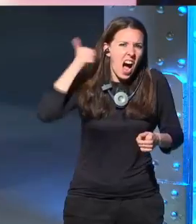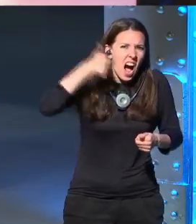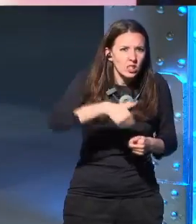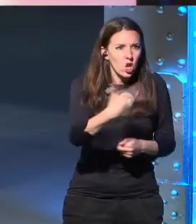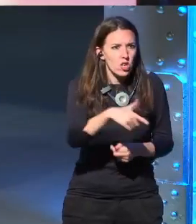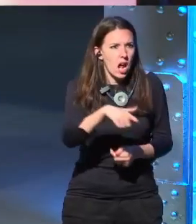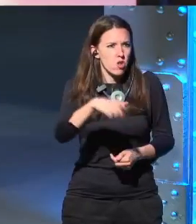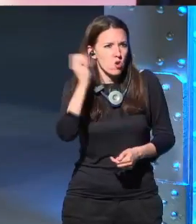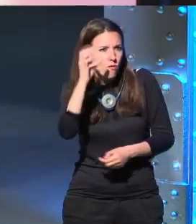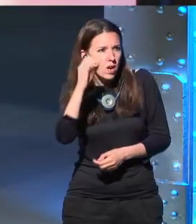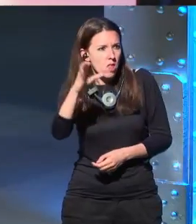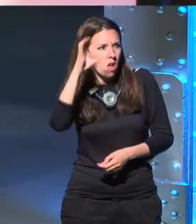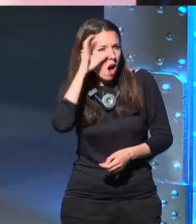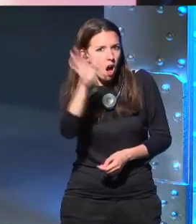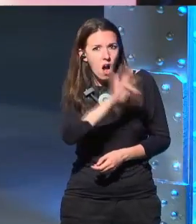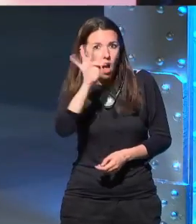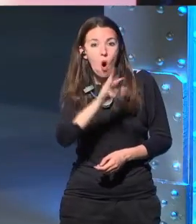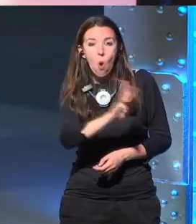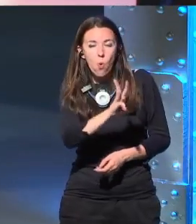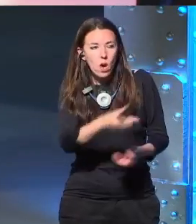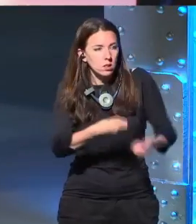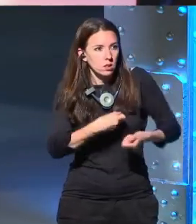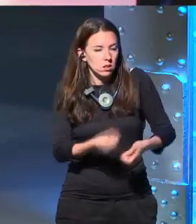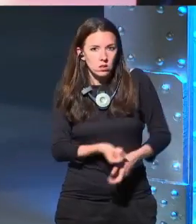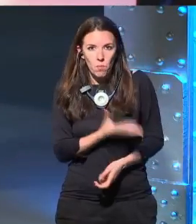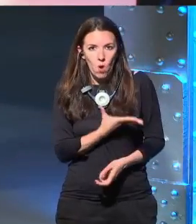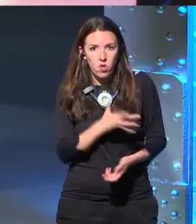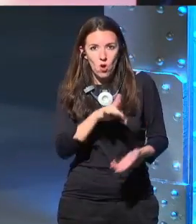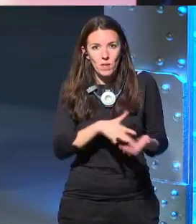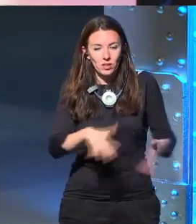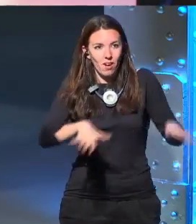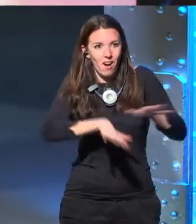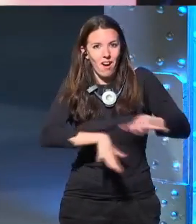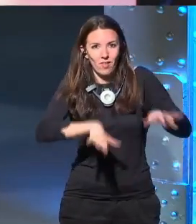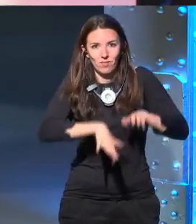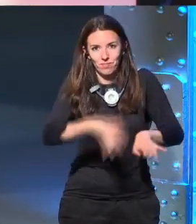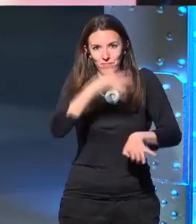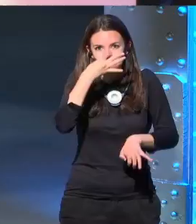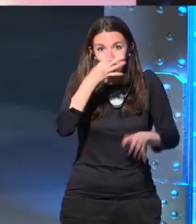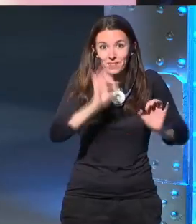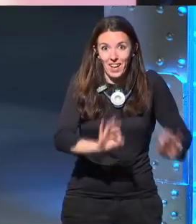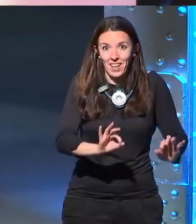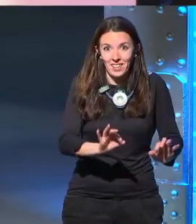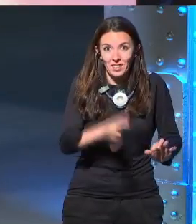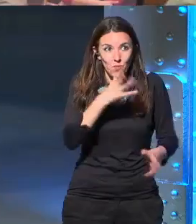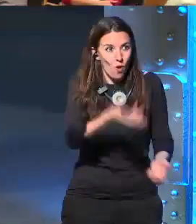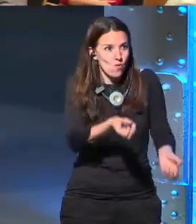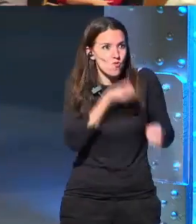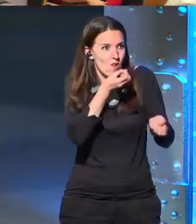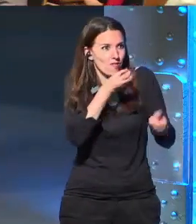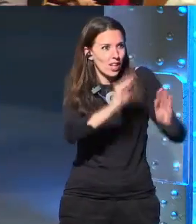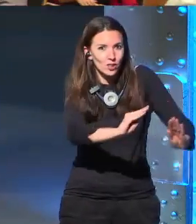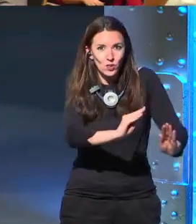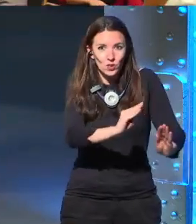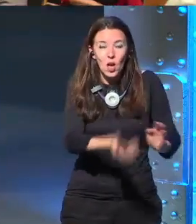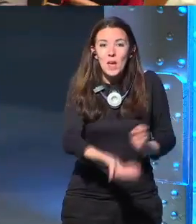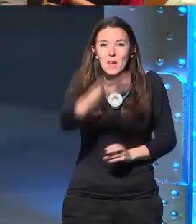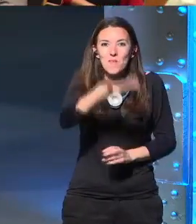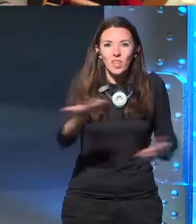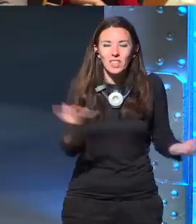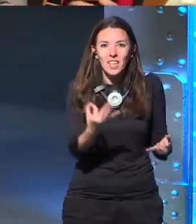I've been studying Leonardo for many years, and Walter has really moved me, and he has made me laugh with what he was telling